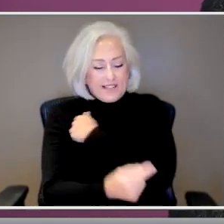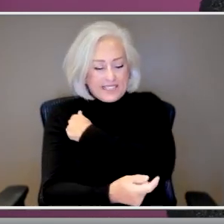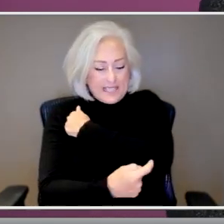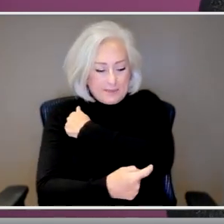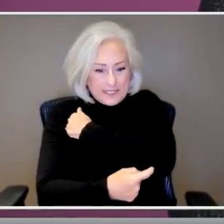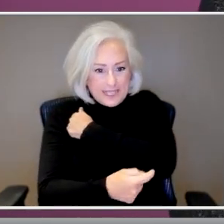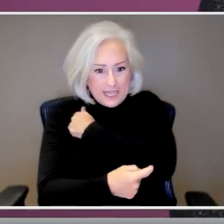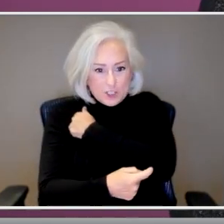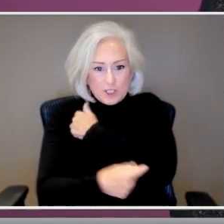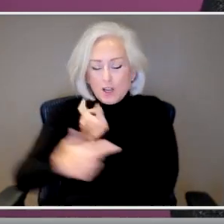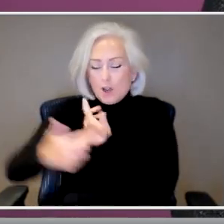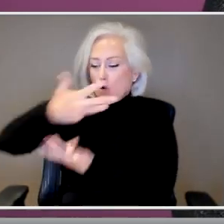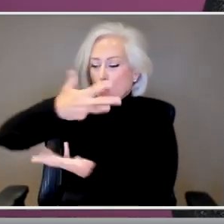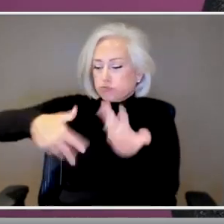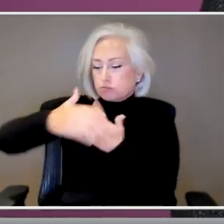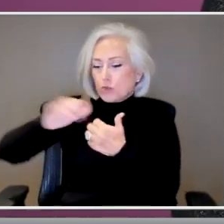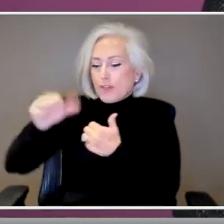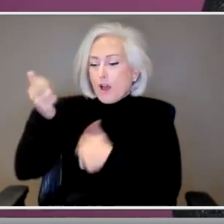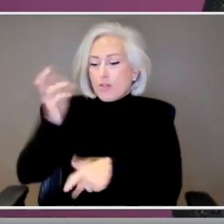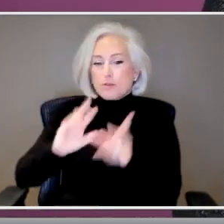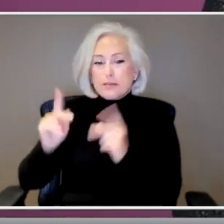but